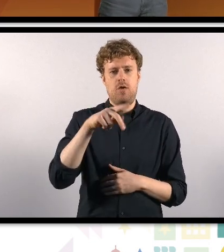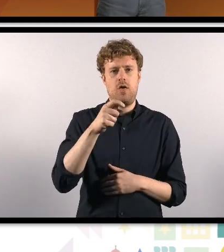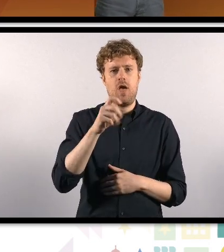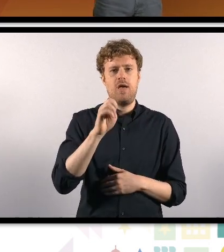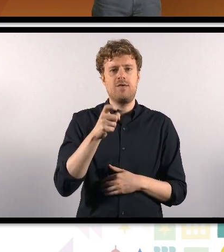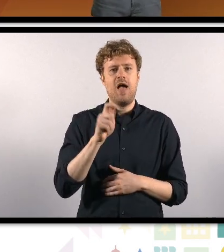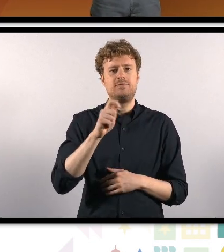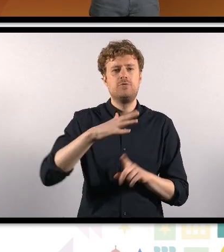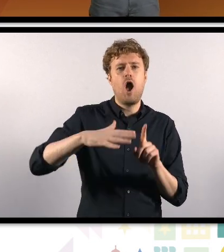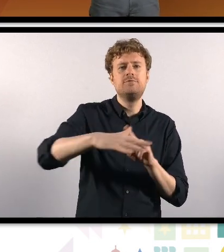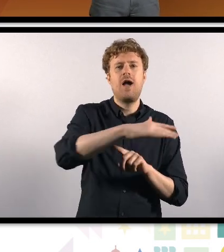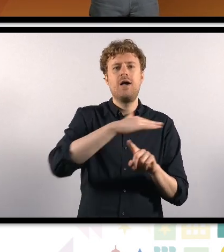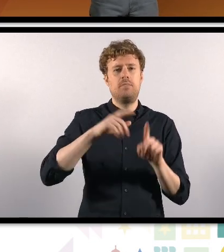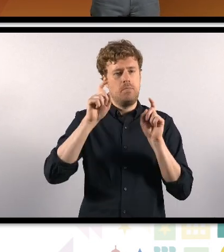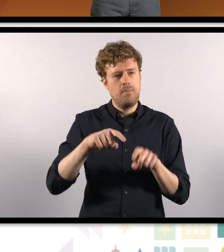foundation.